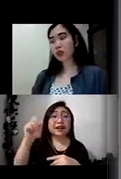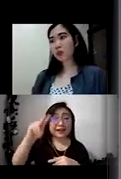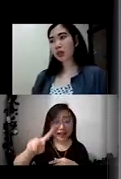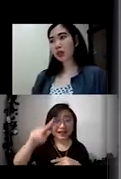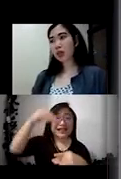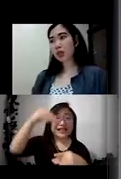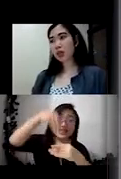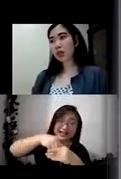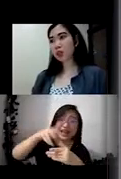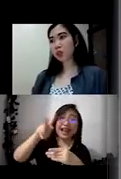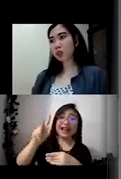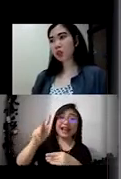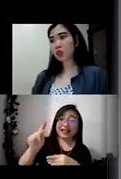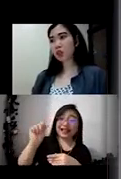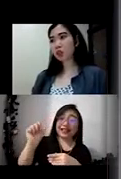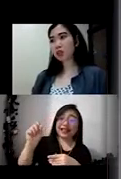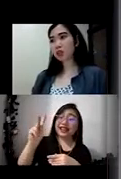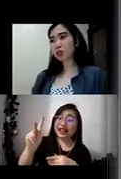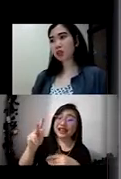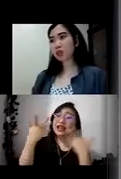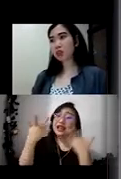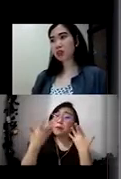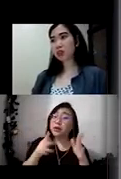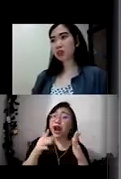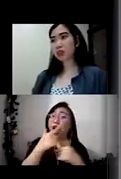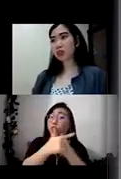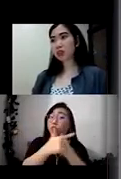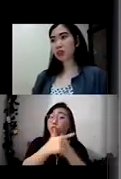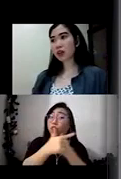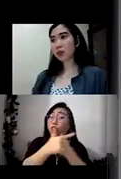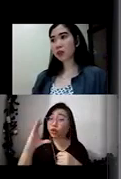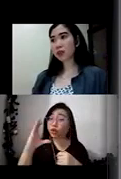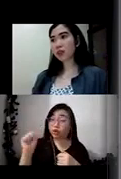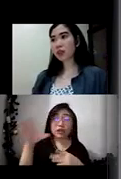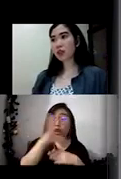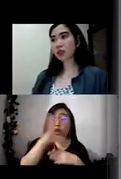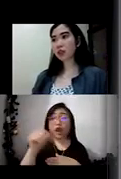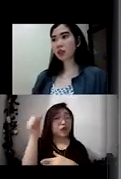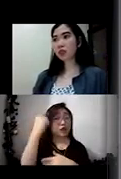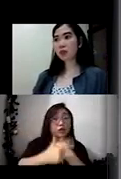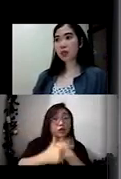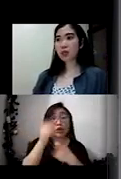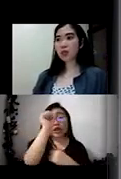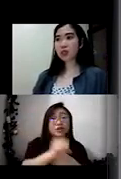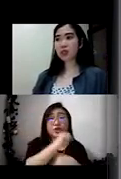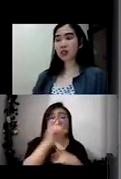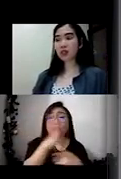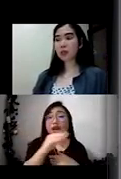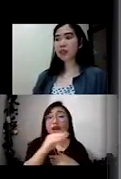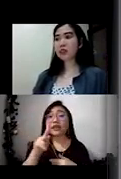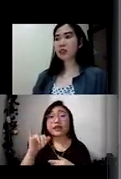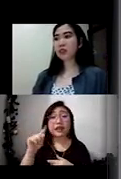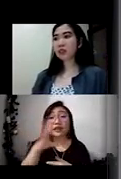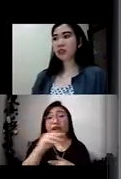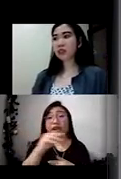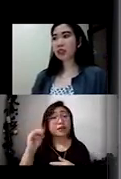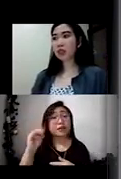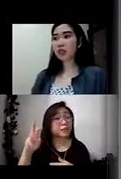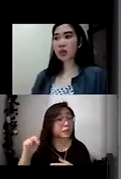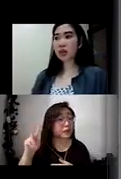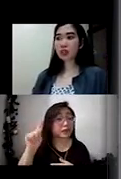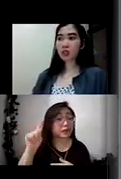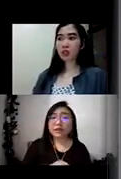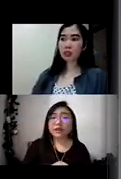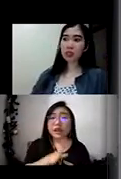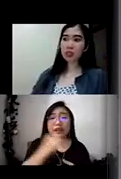if ever I'm done with the Google Docs and Google Sheet, and I'm not yet done with Google Keep and Menti and Idea Boards, hindi naman